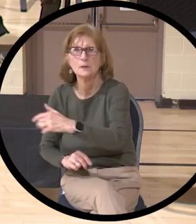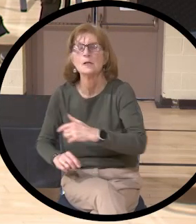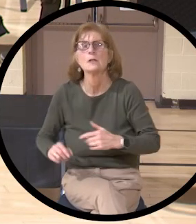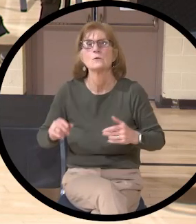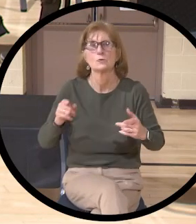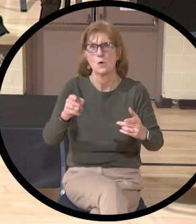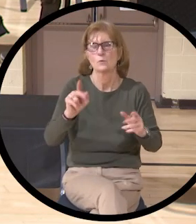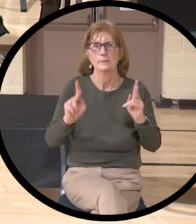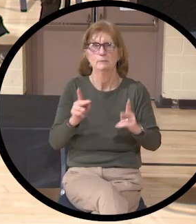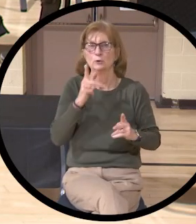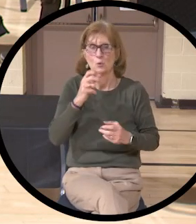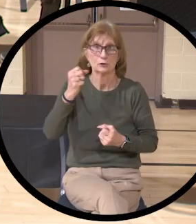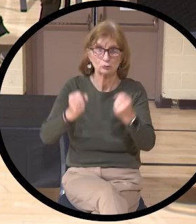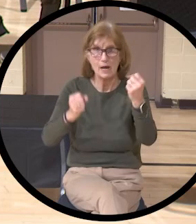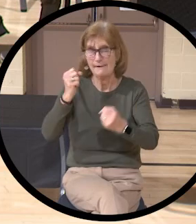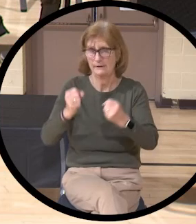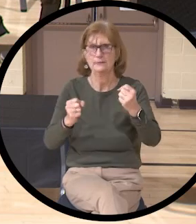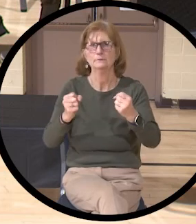Well,